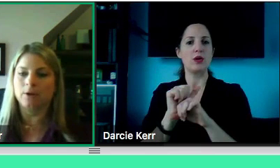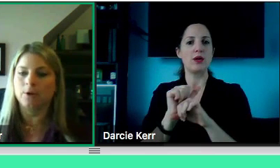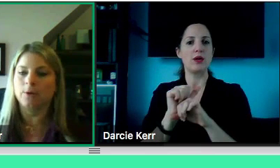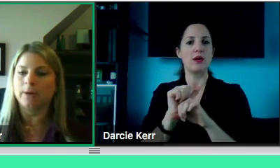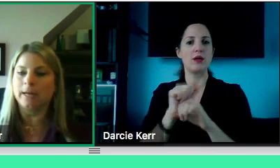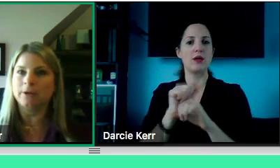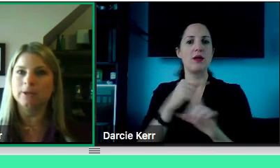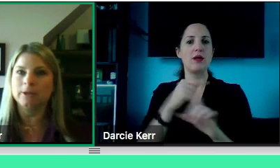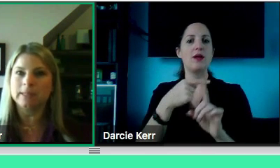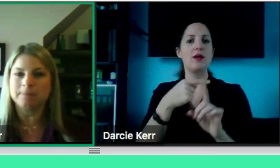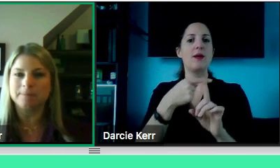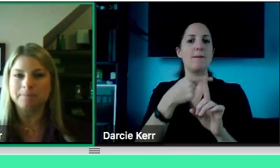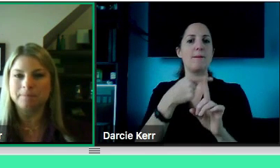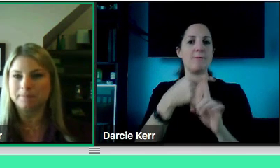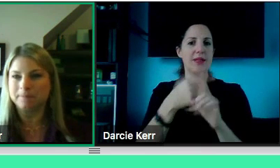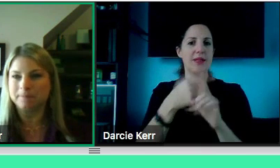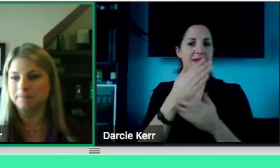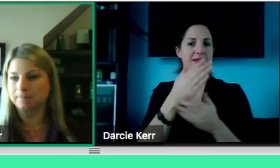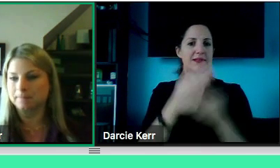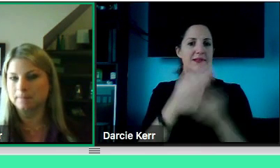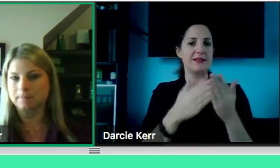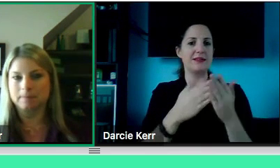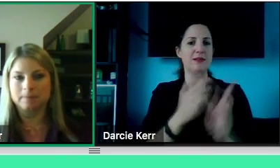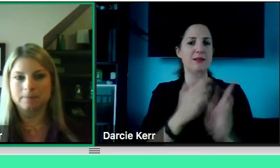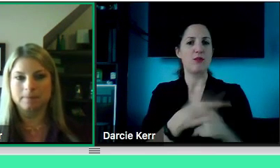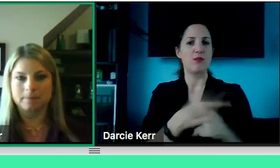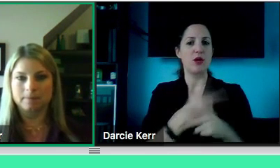from other creators.